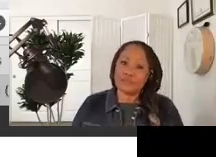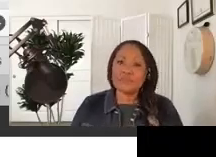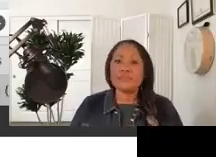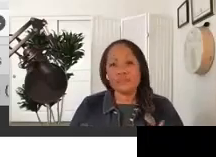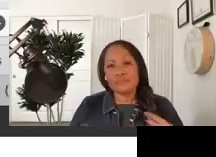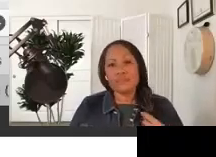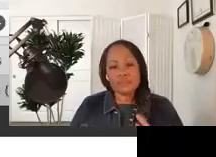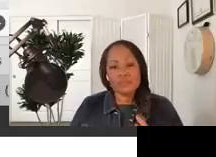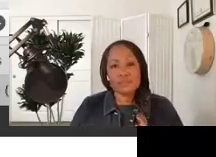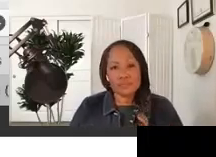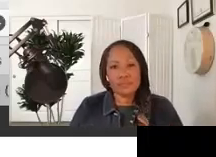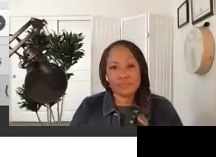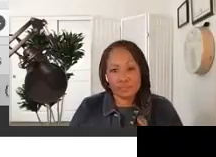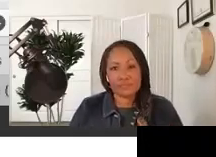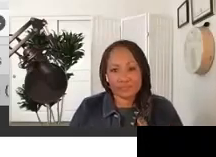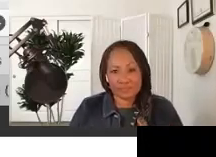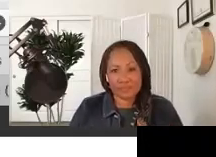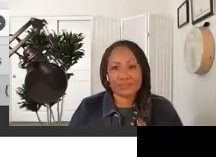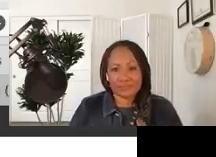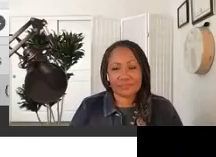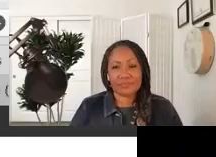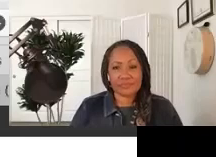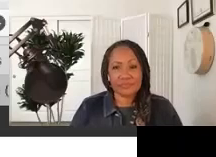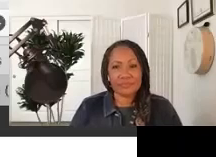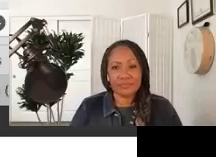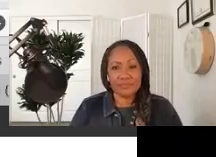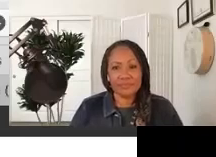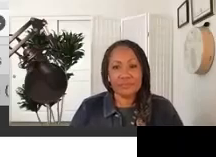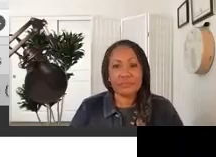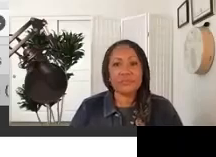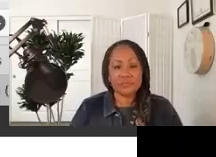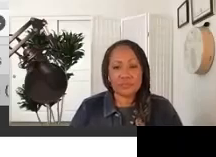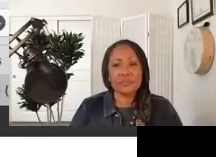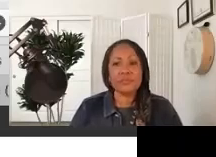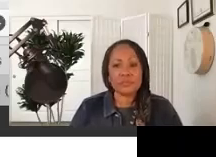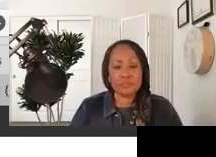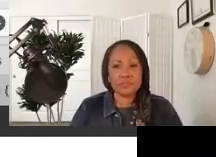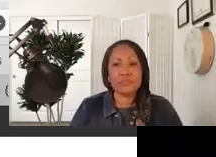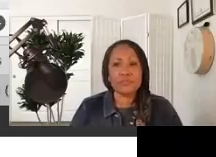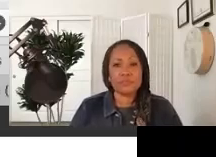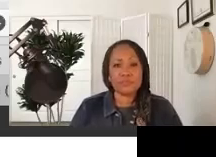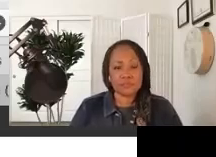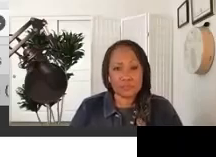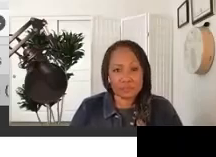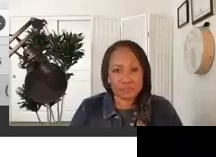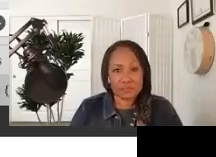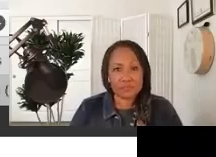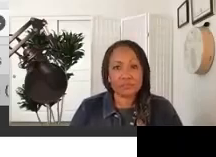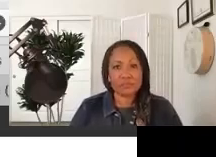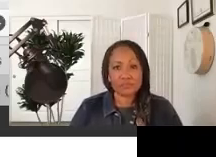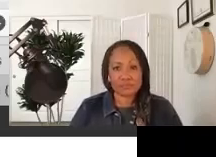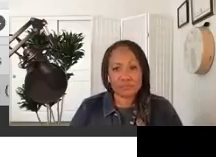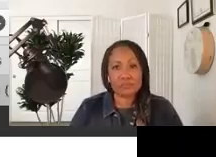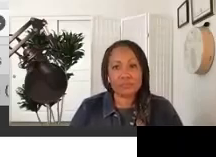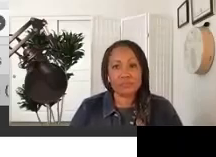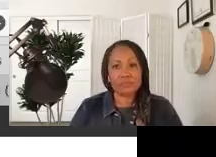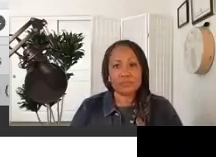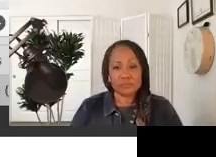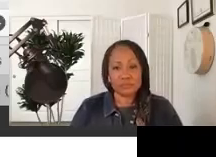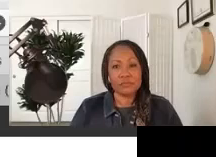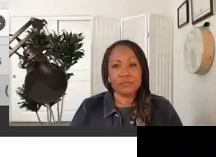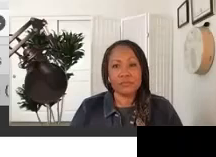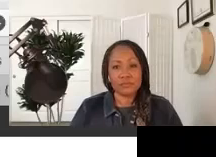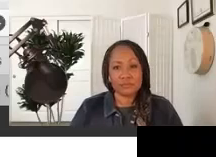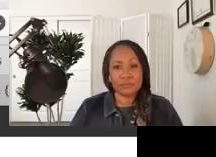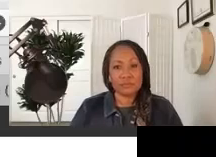video, how that activates smoothly. All of the internal audio that you do, you